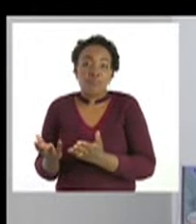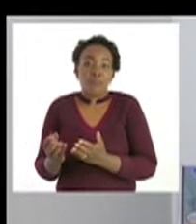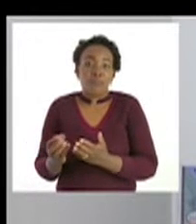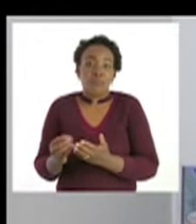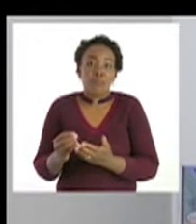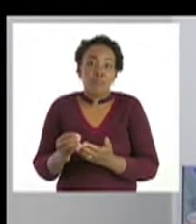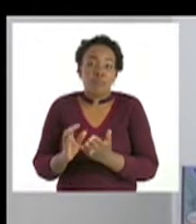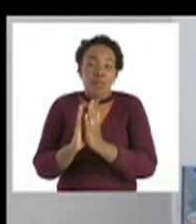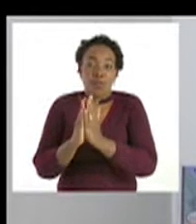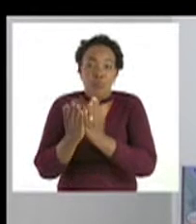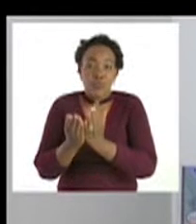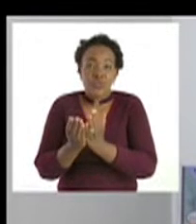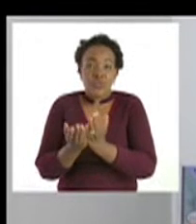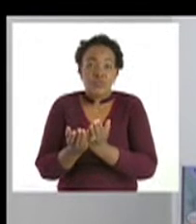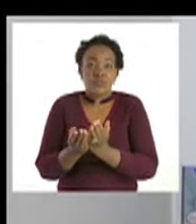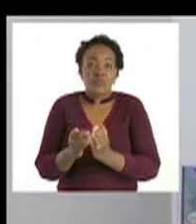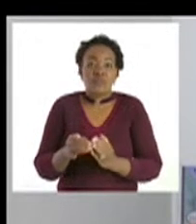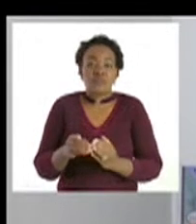books